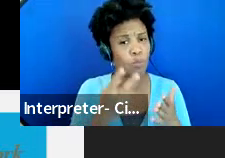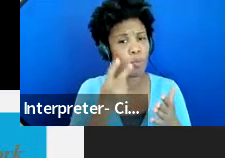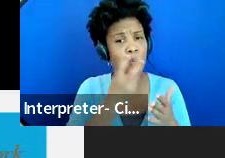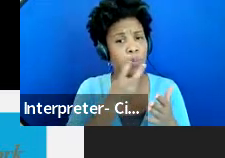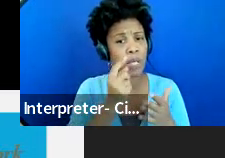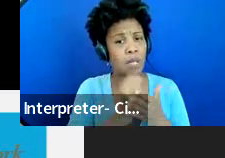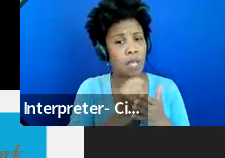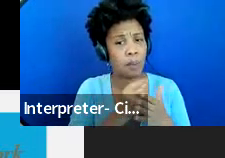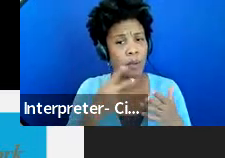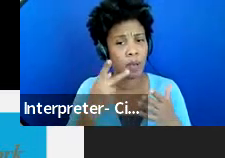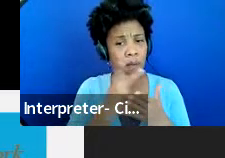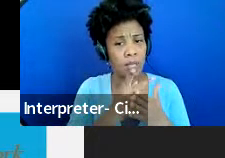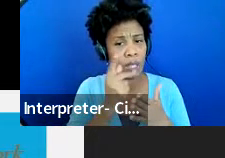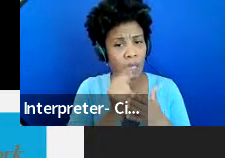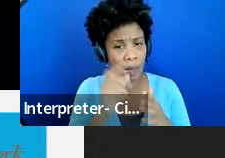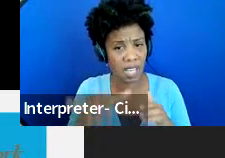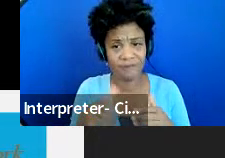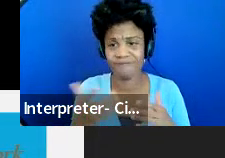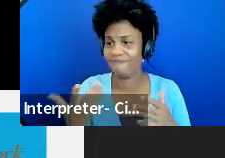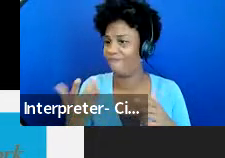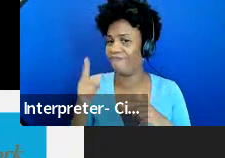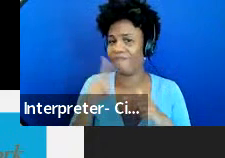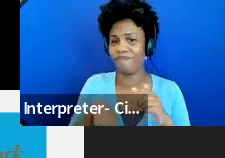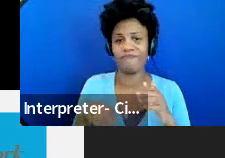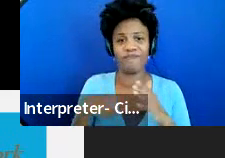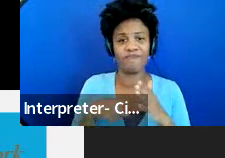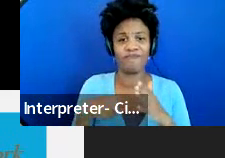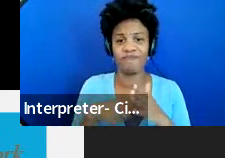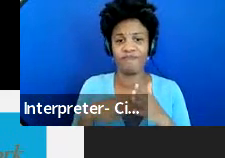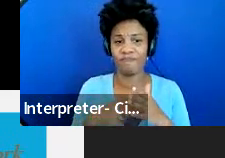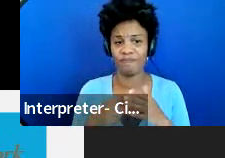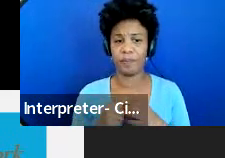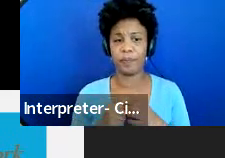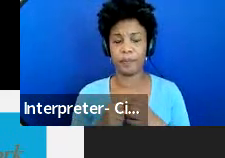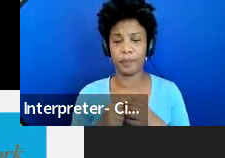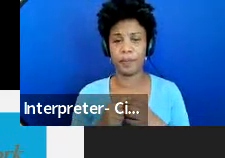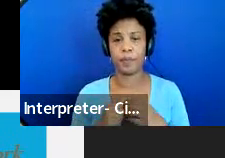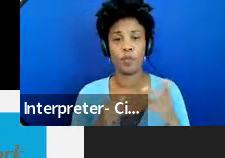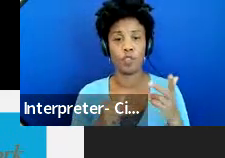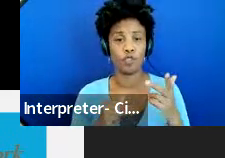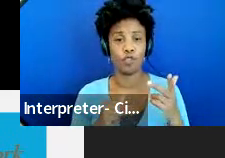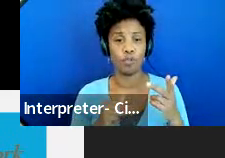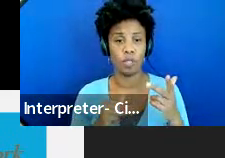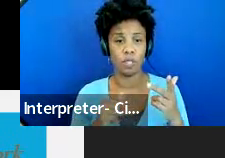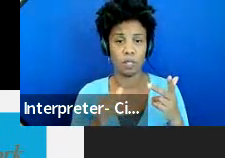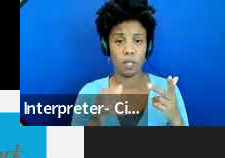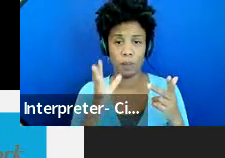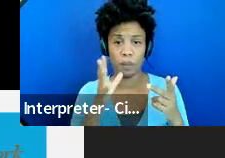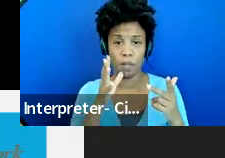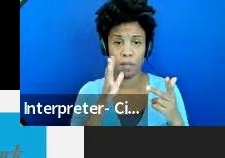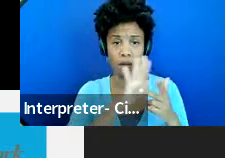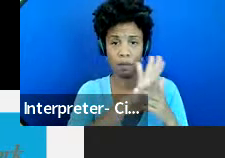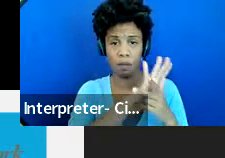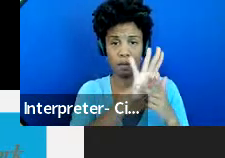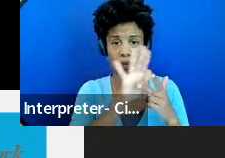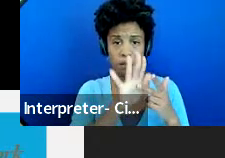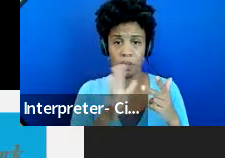So for the 3 mothers who indicated that they had to cope without family